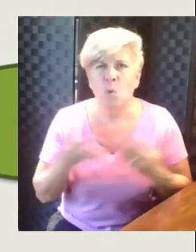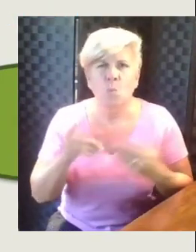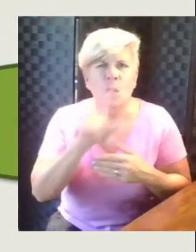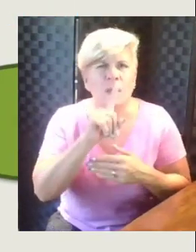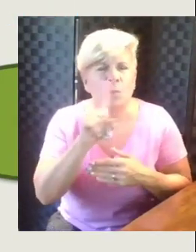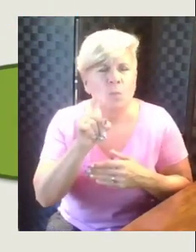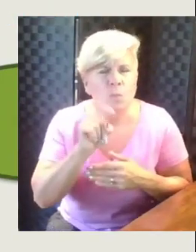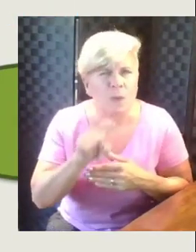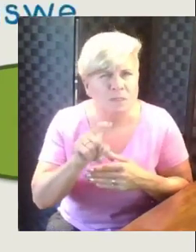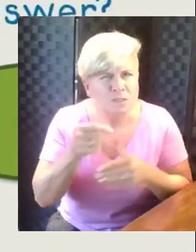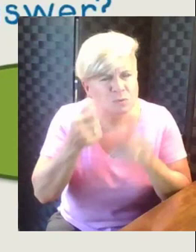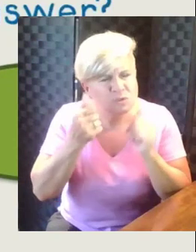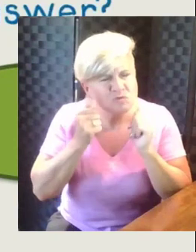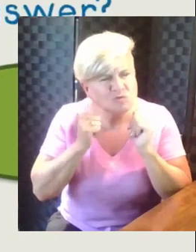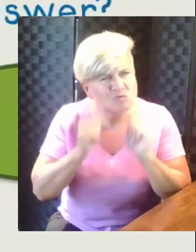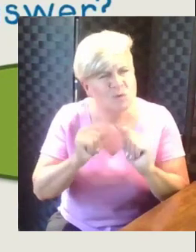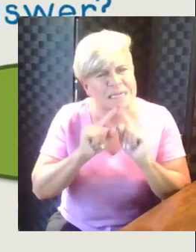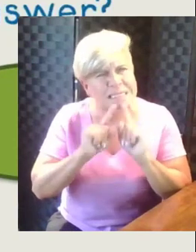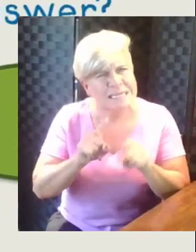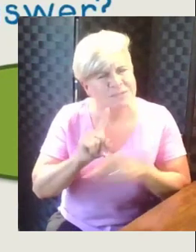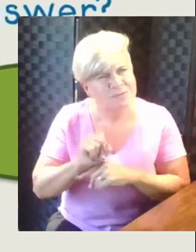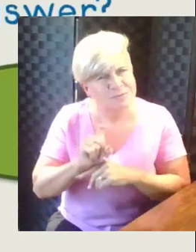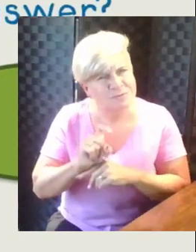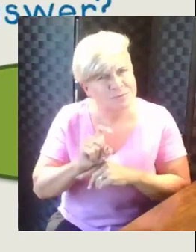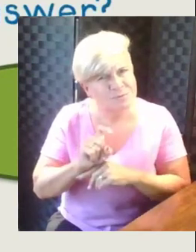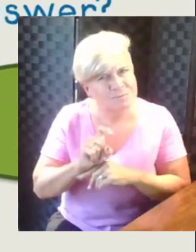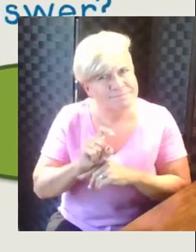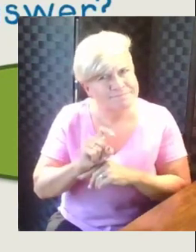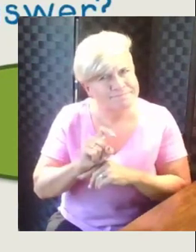What question are we trying to answer?